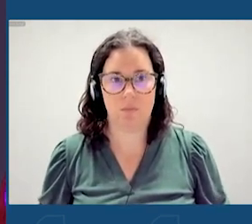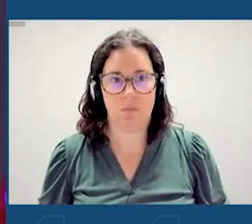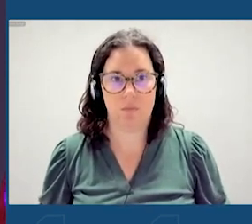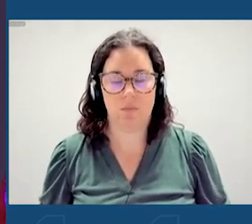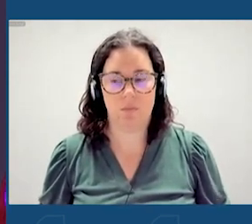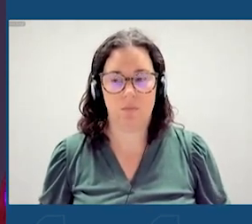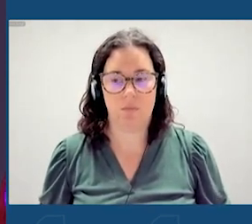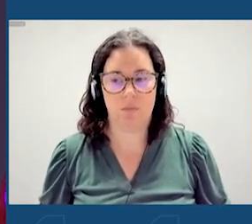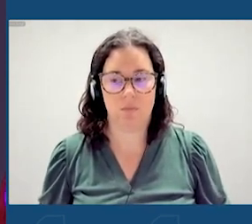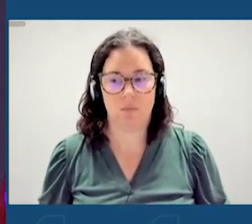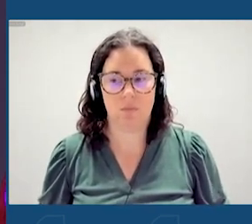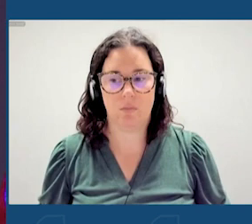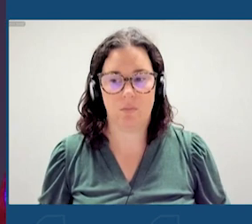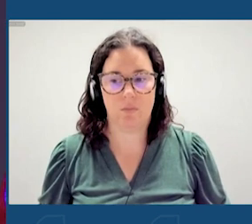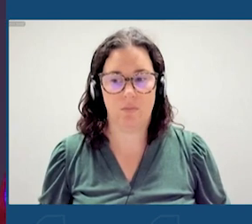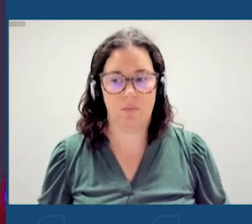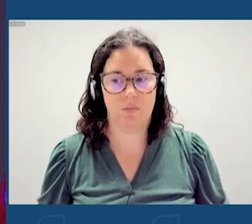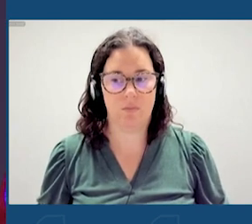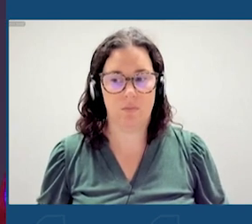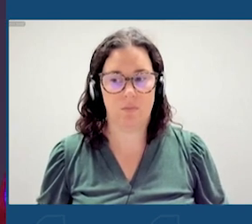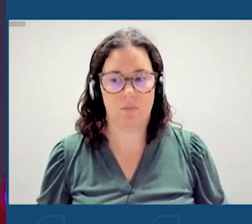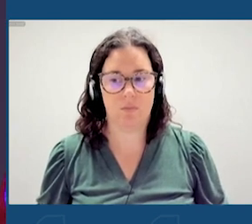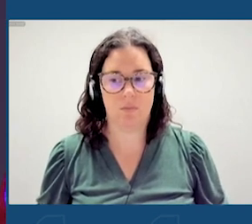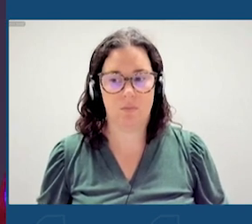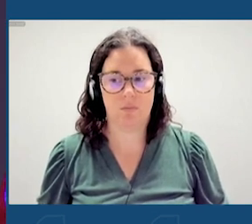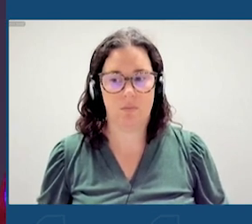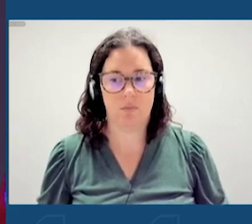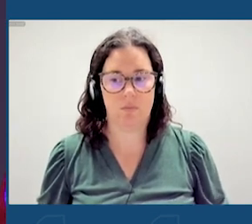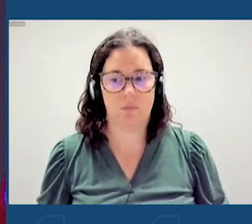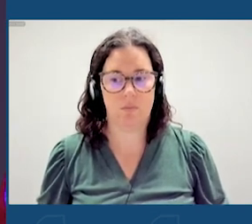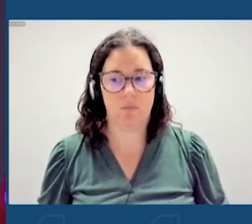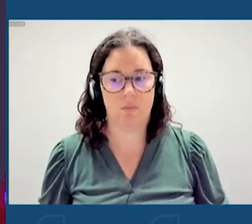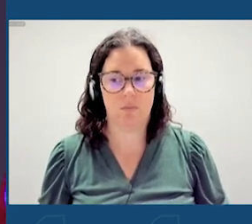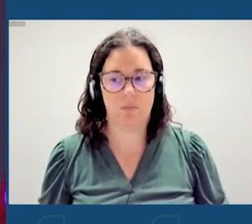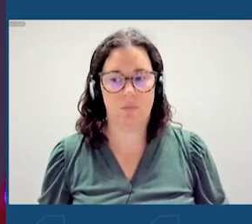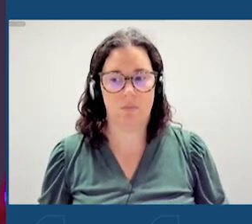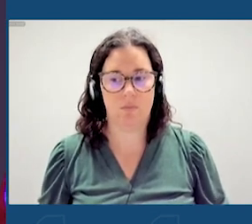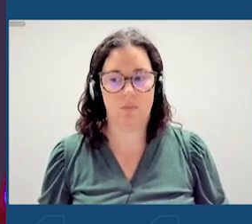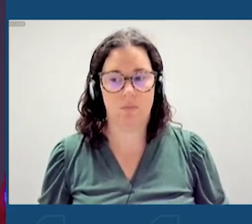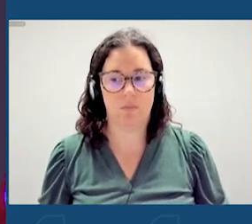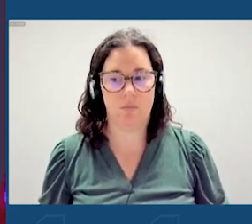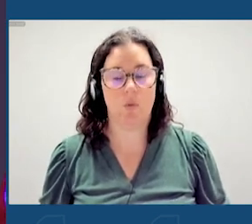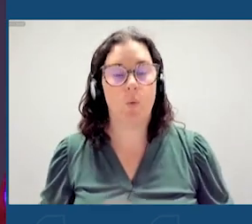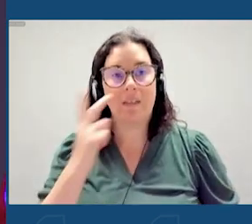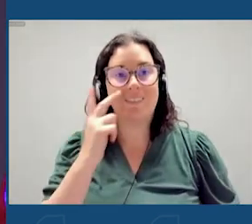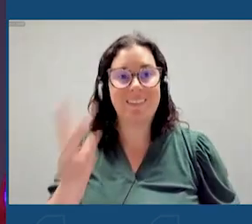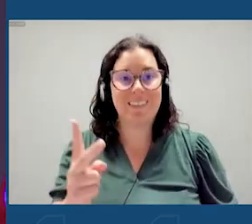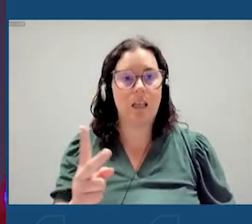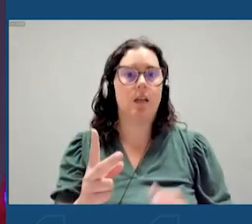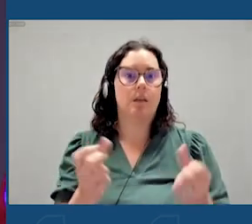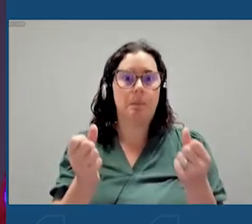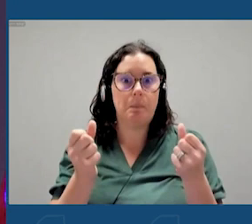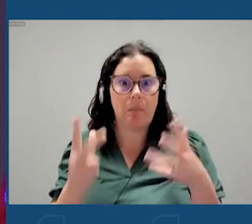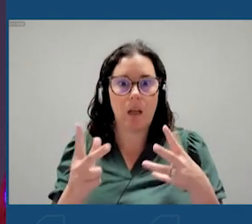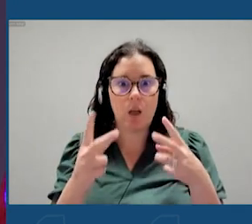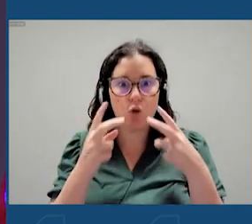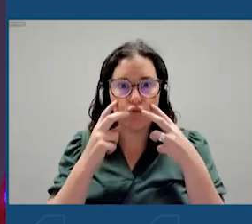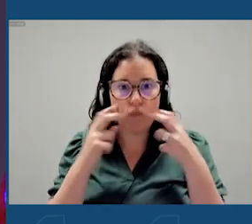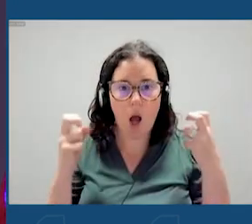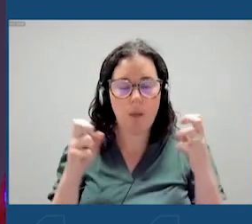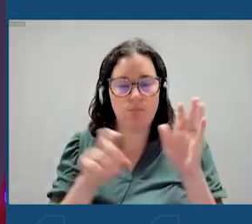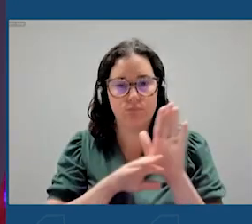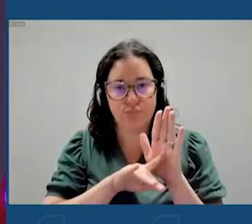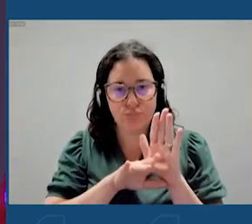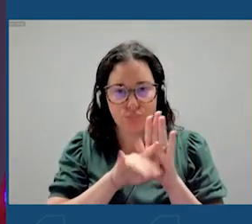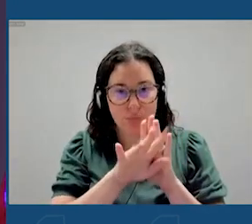We've seen an alarming rise in hate crimes throughout the country, and unfortunately, New York is not the exception to